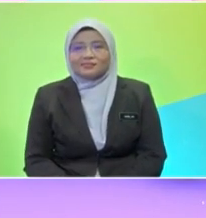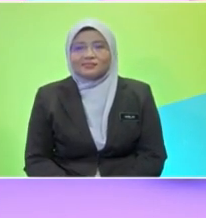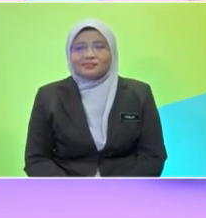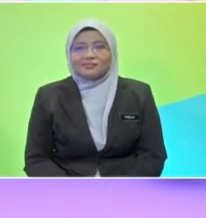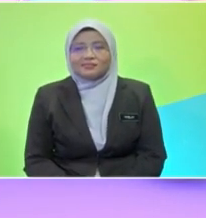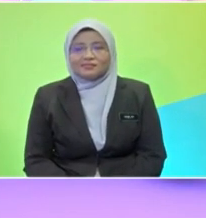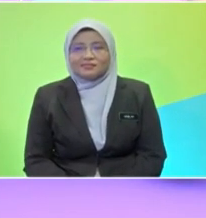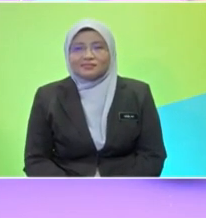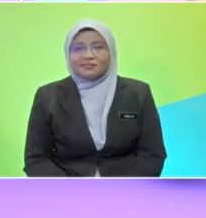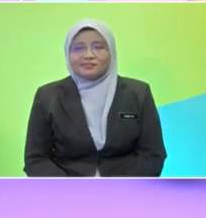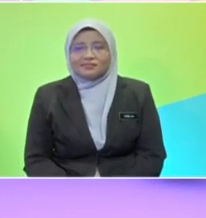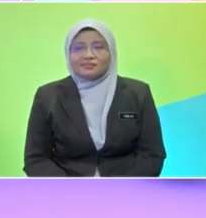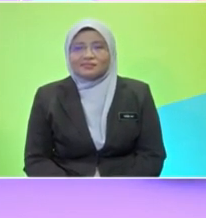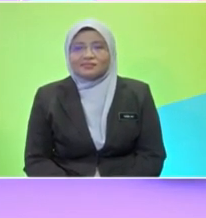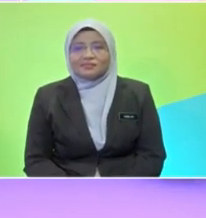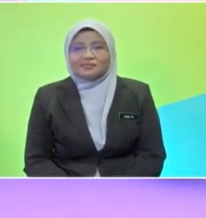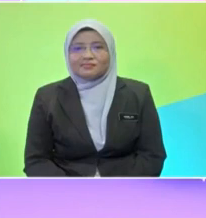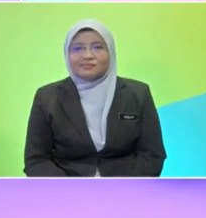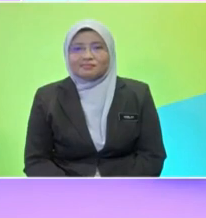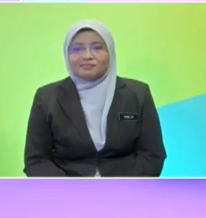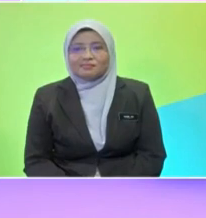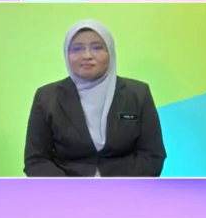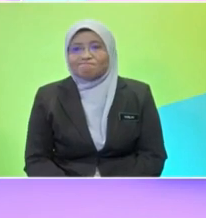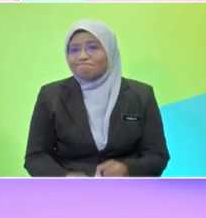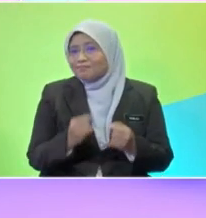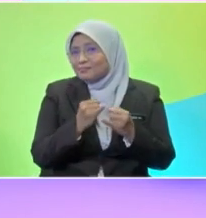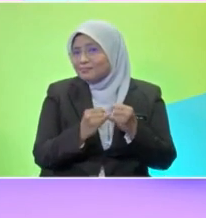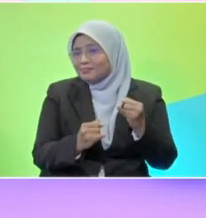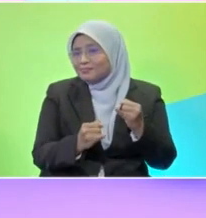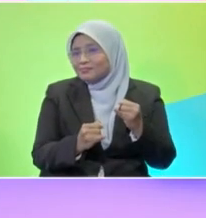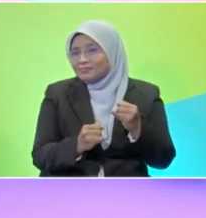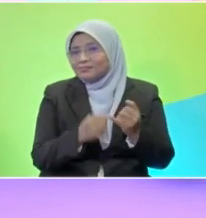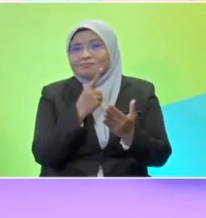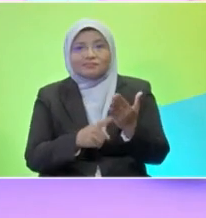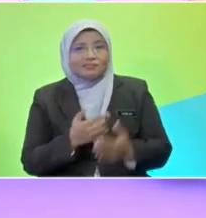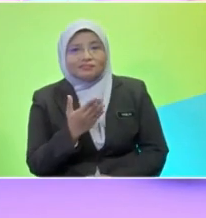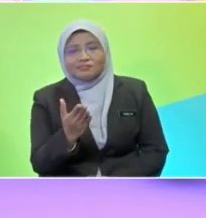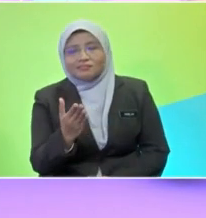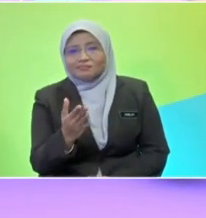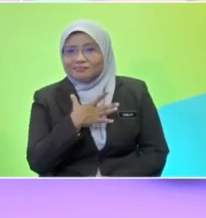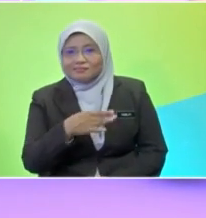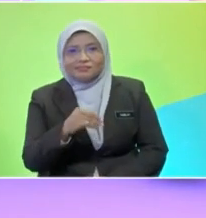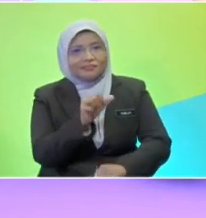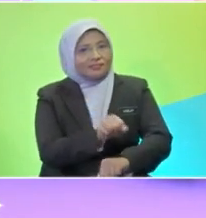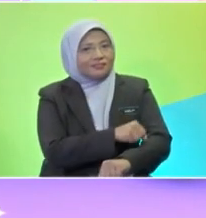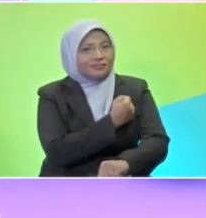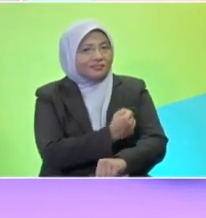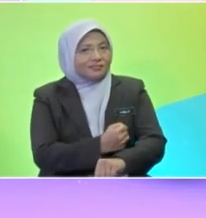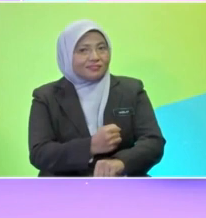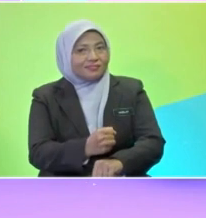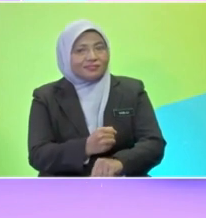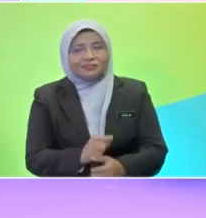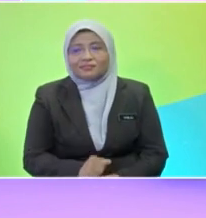si Intan Payung. Okay, and last but not least, let's hear from Shifa. Shifa, what is your favorite song?